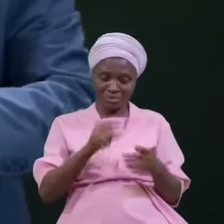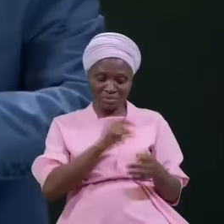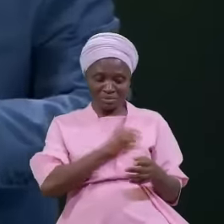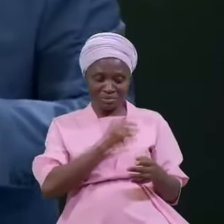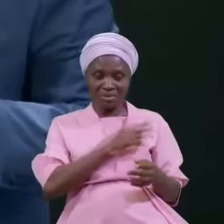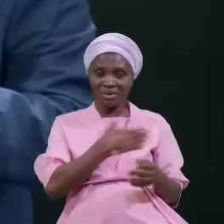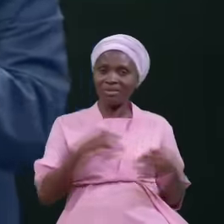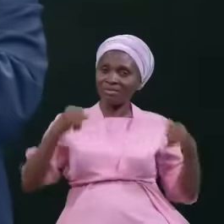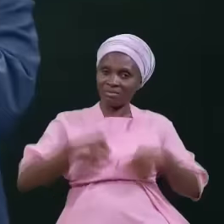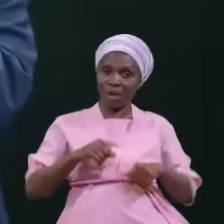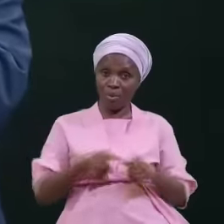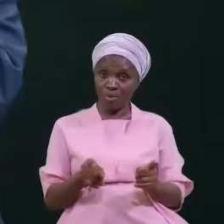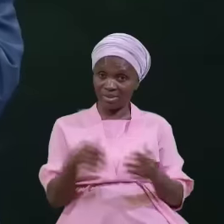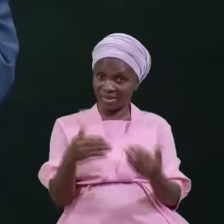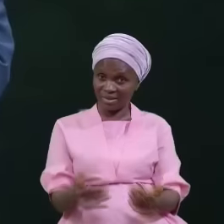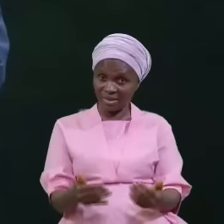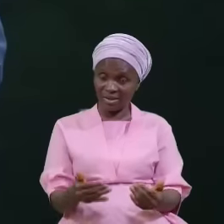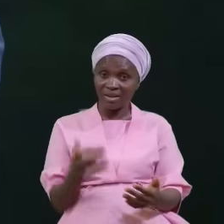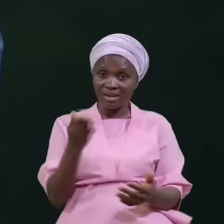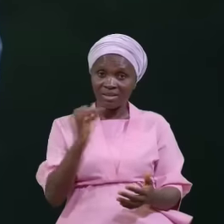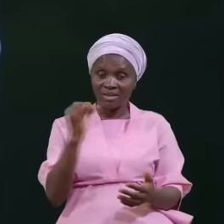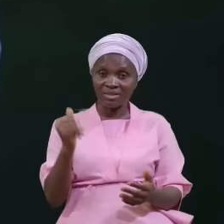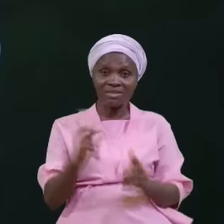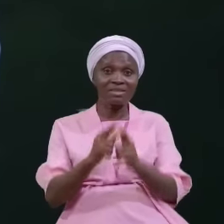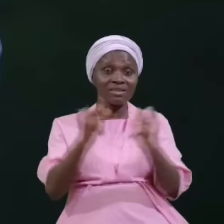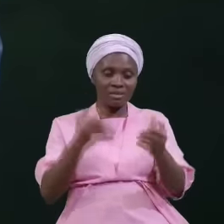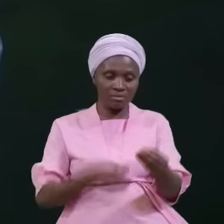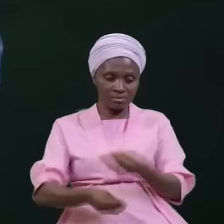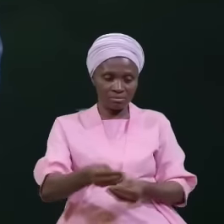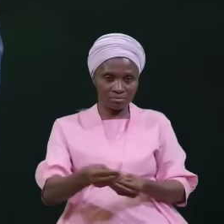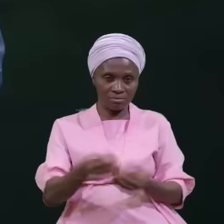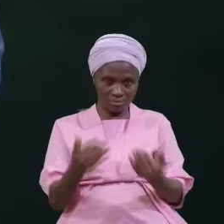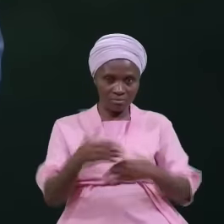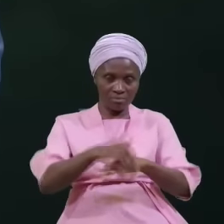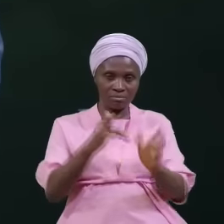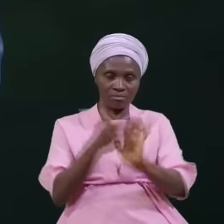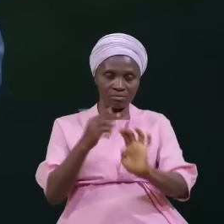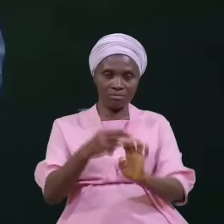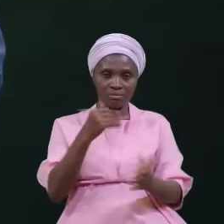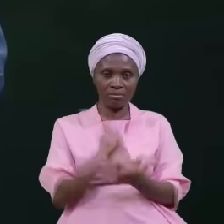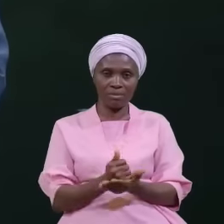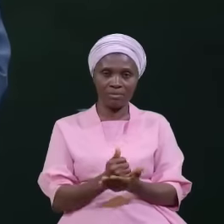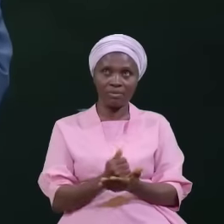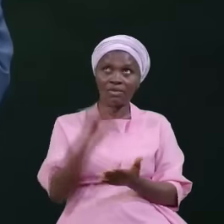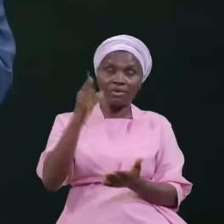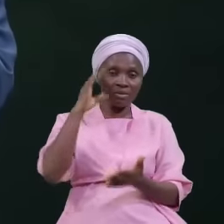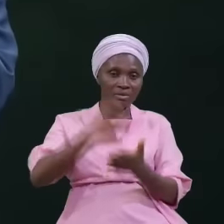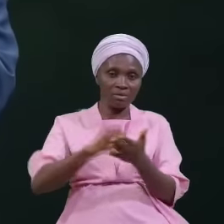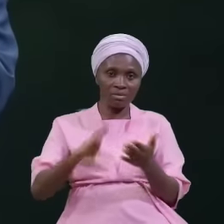now there's a great exchange tonight. Amen. Remove your